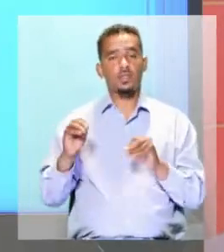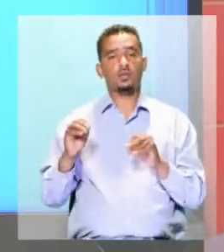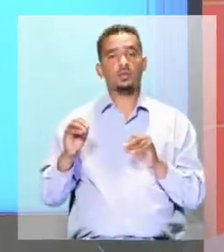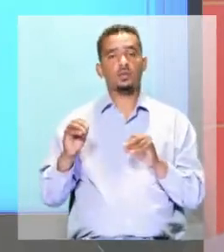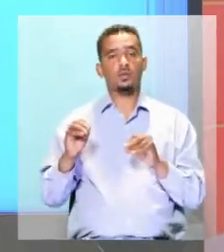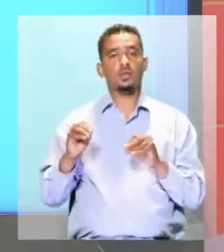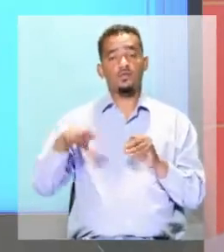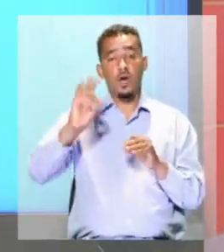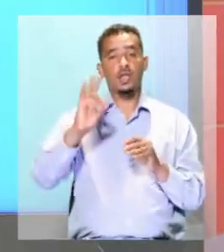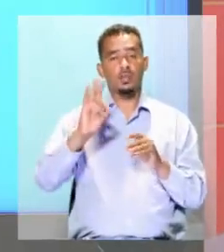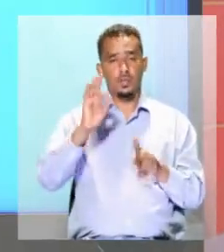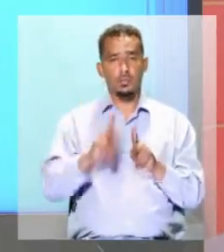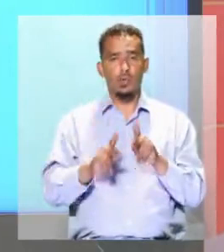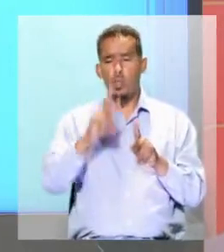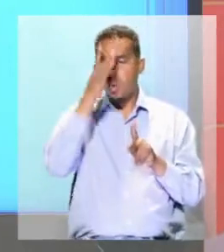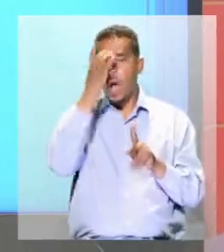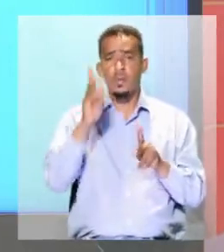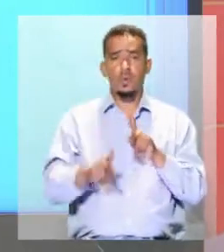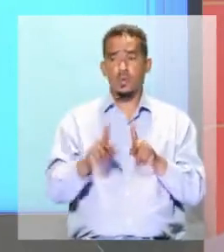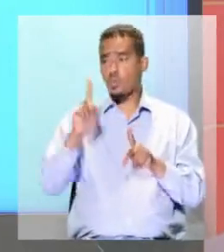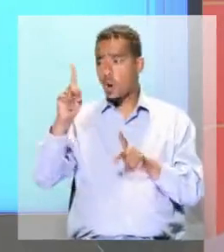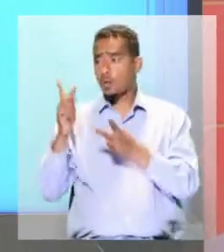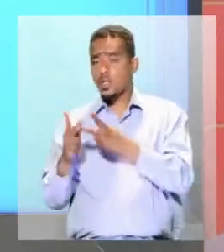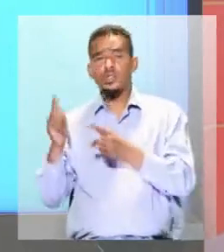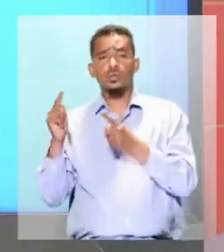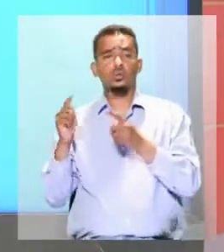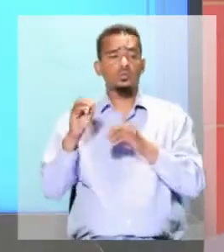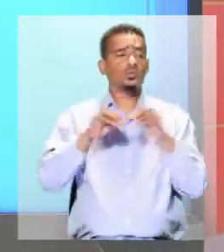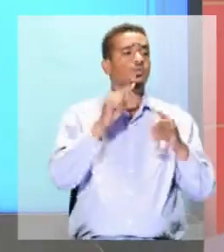Students, why people migrate from one place to another?